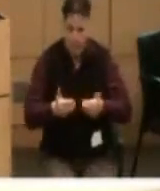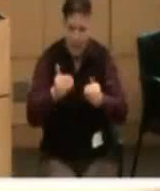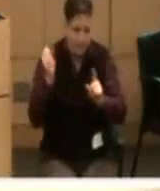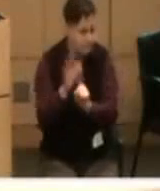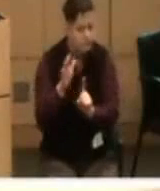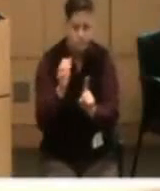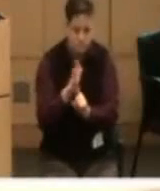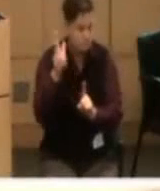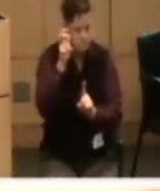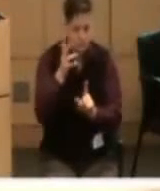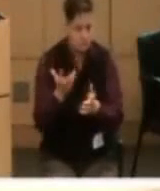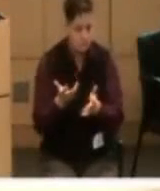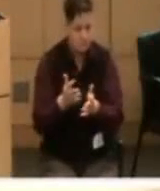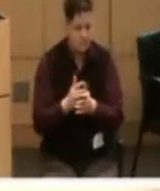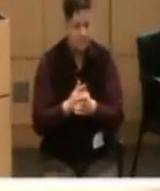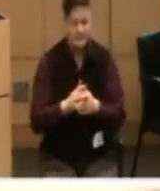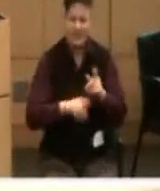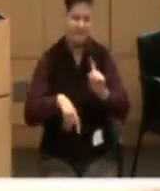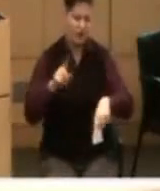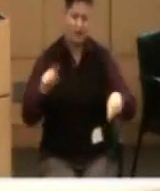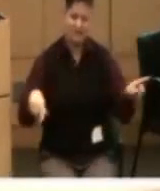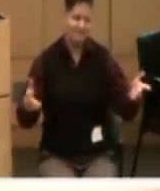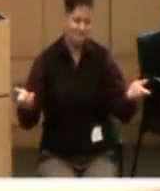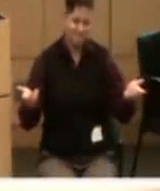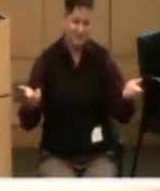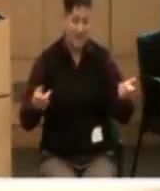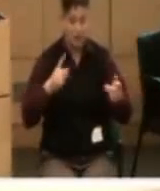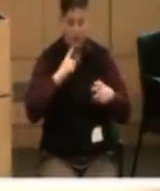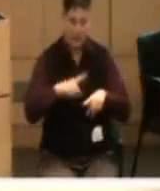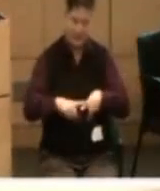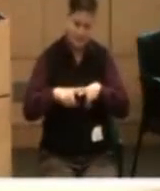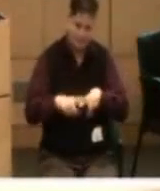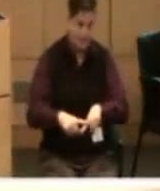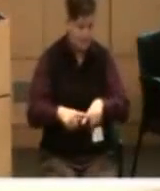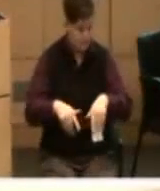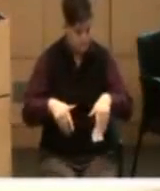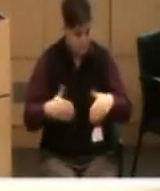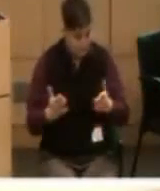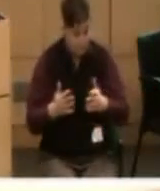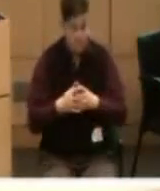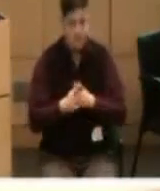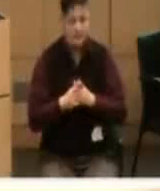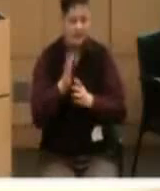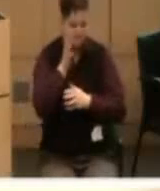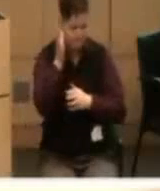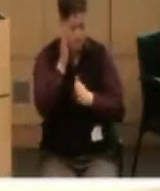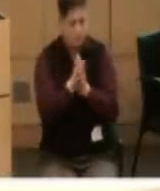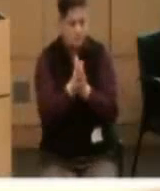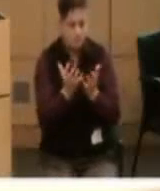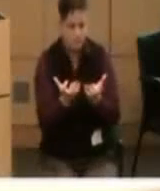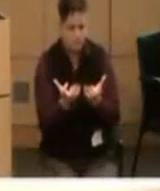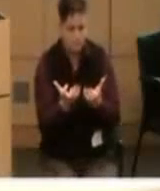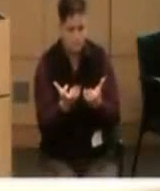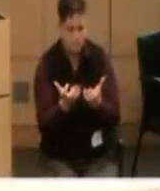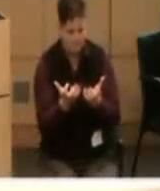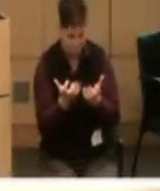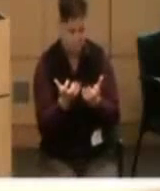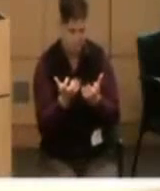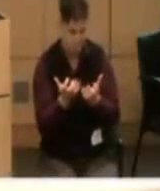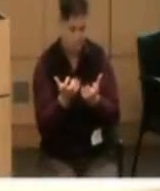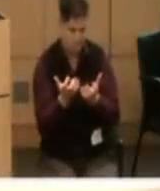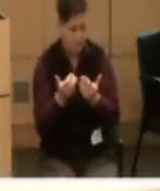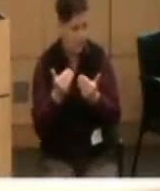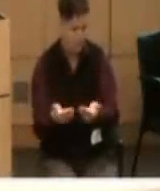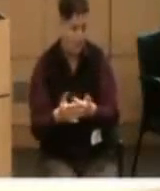It is variable, and highly dependent on how motivated the family is,